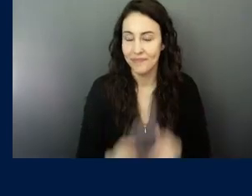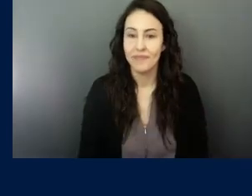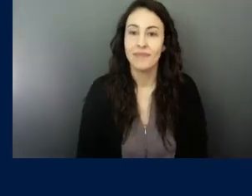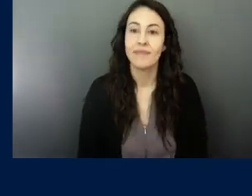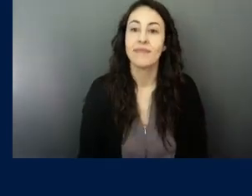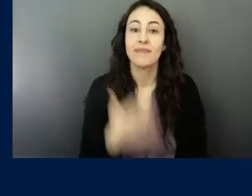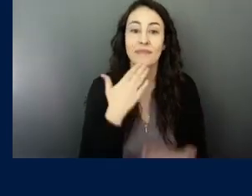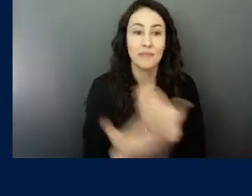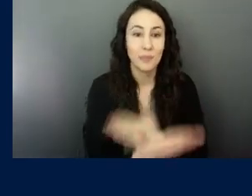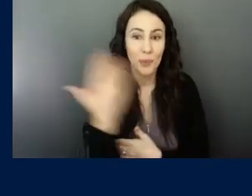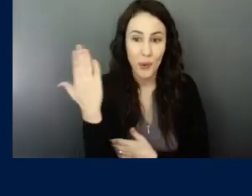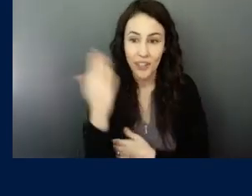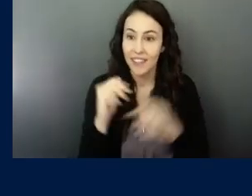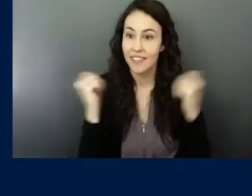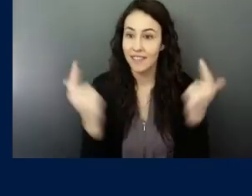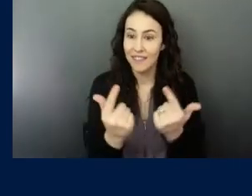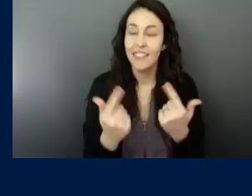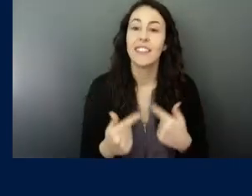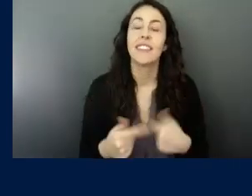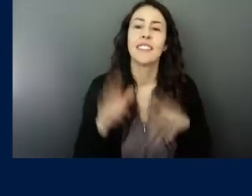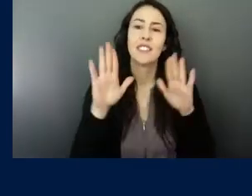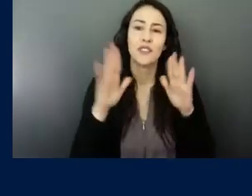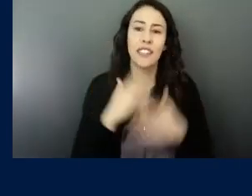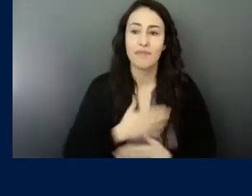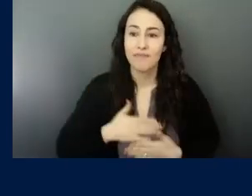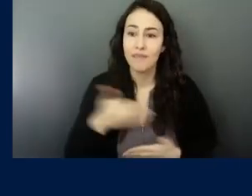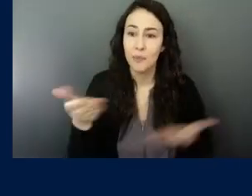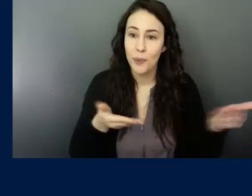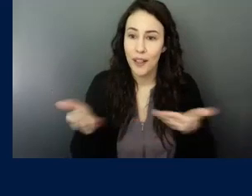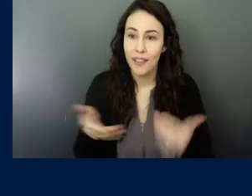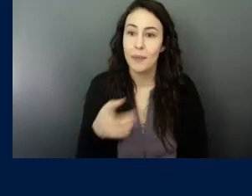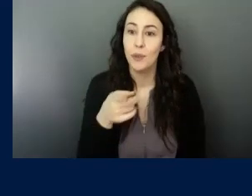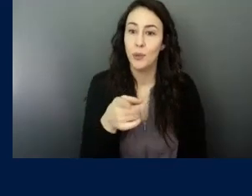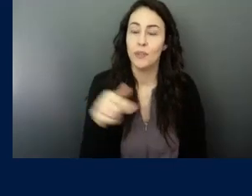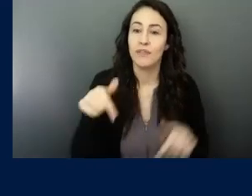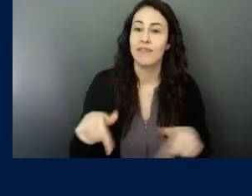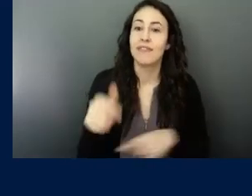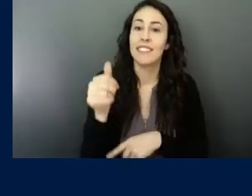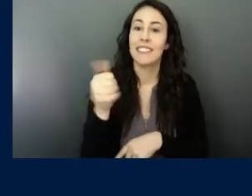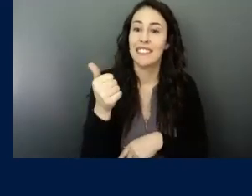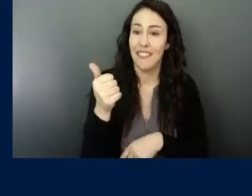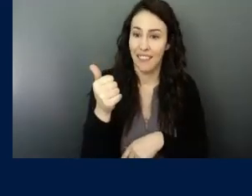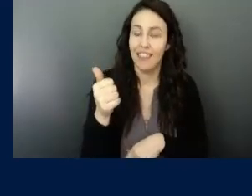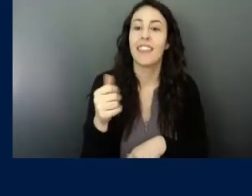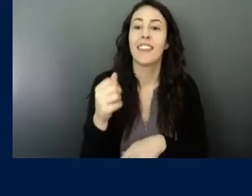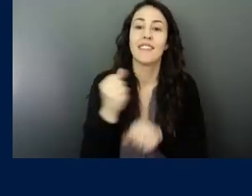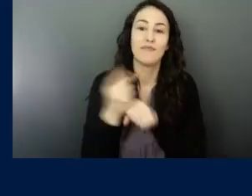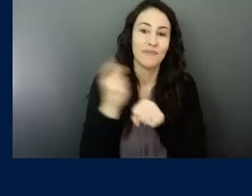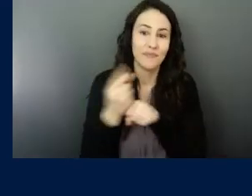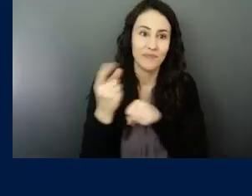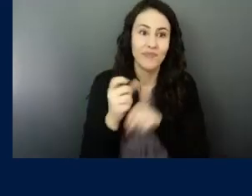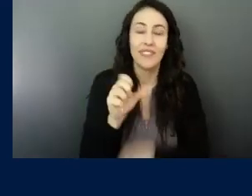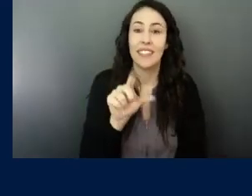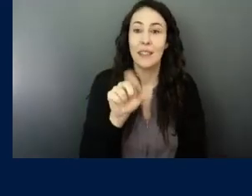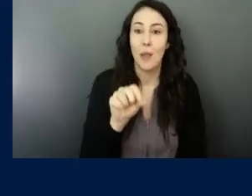Good morning, everyone. It is a great pleasure to welcome you to the 10th Annual SLO Symposium. My name is